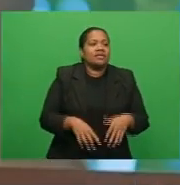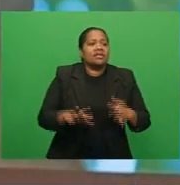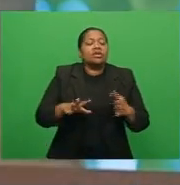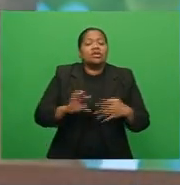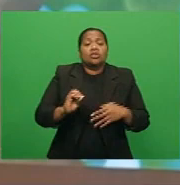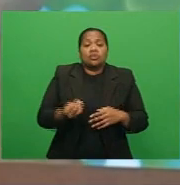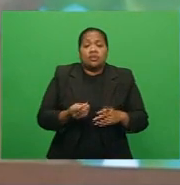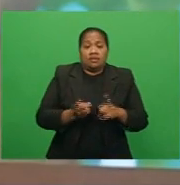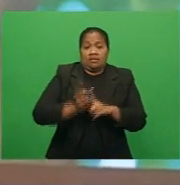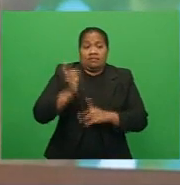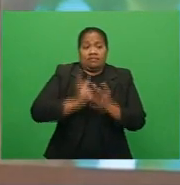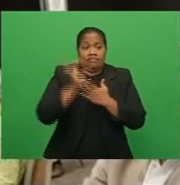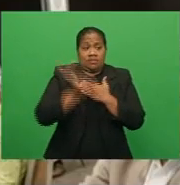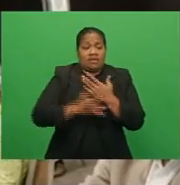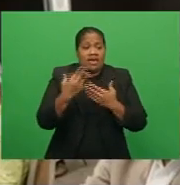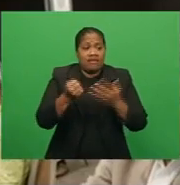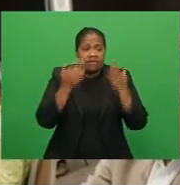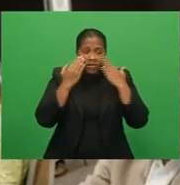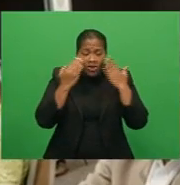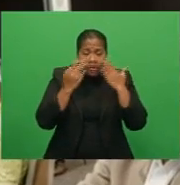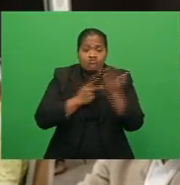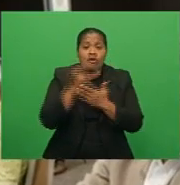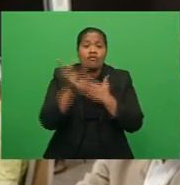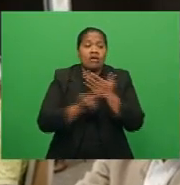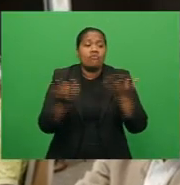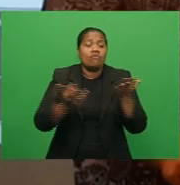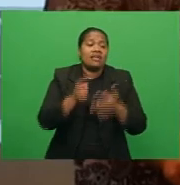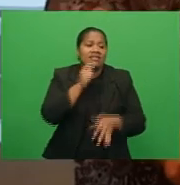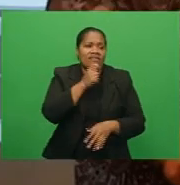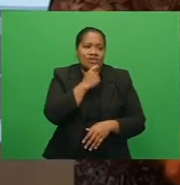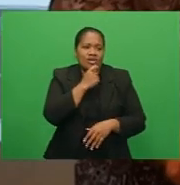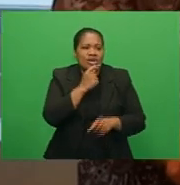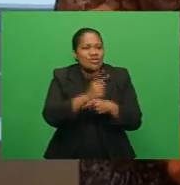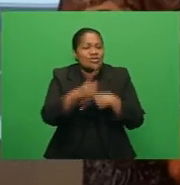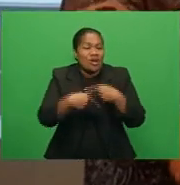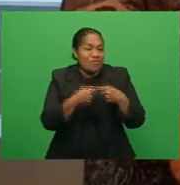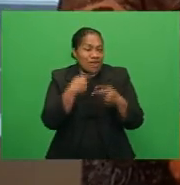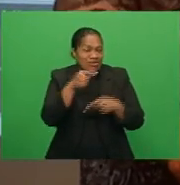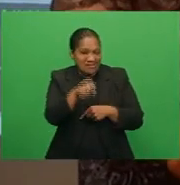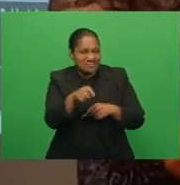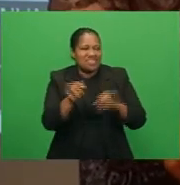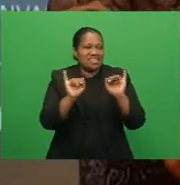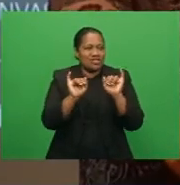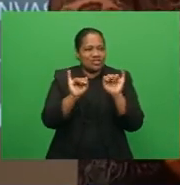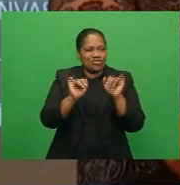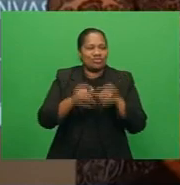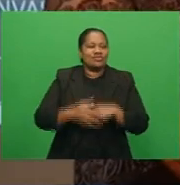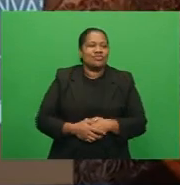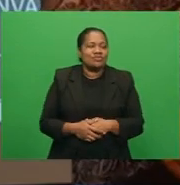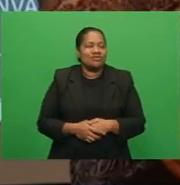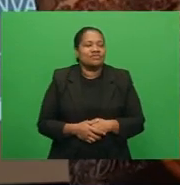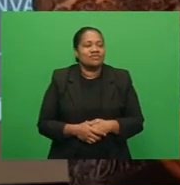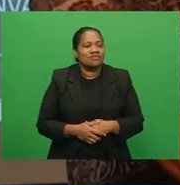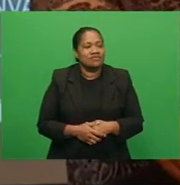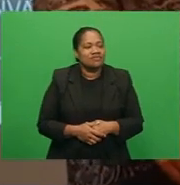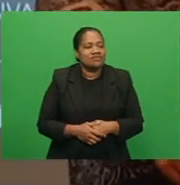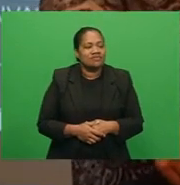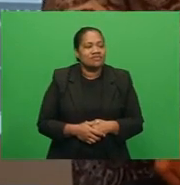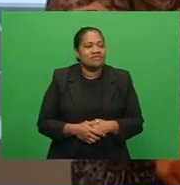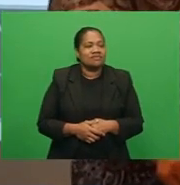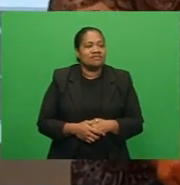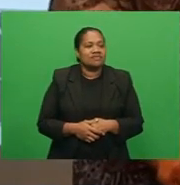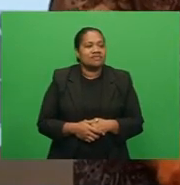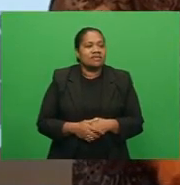will run an awareness program on Taveuni regarding the issue. We'll have to come together to make sure that